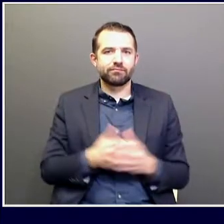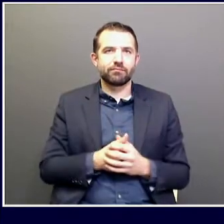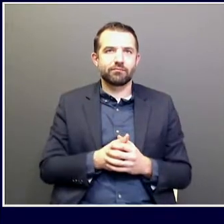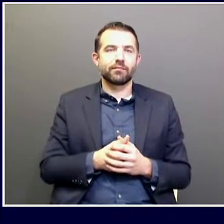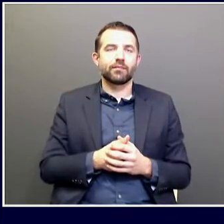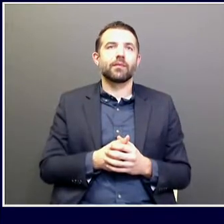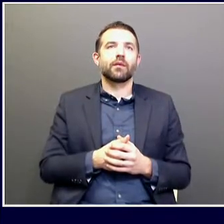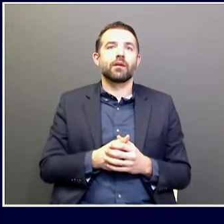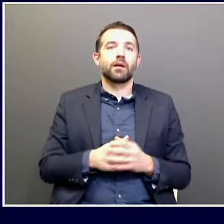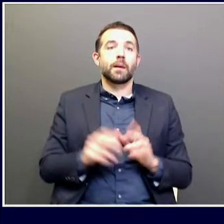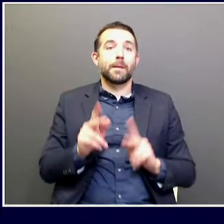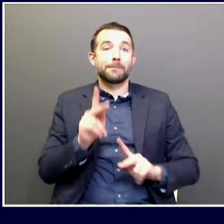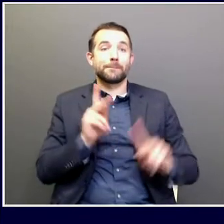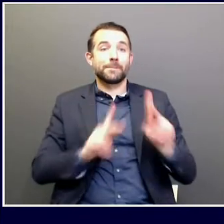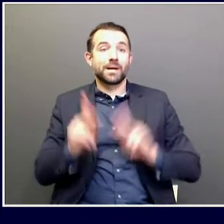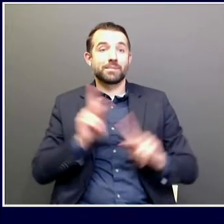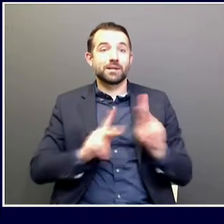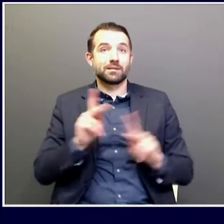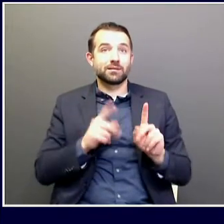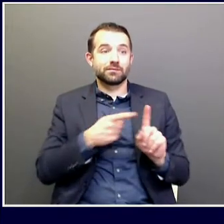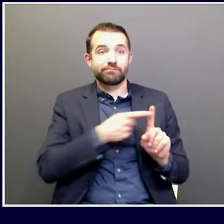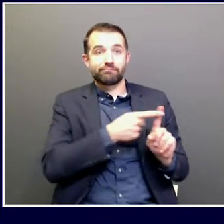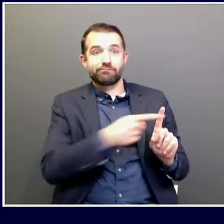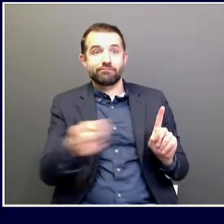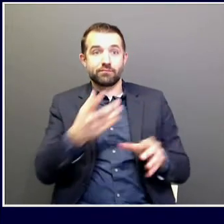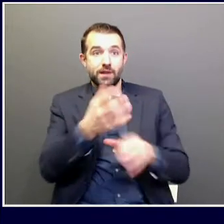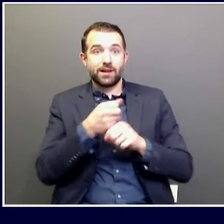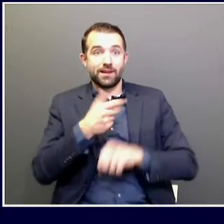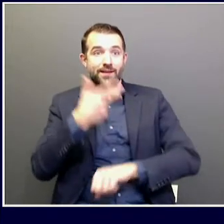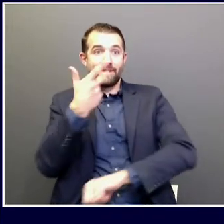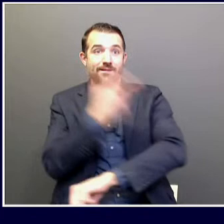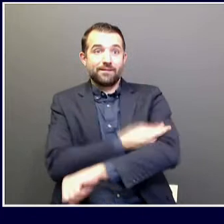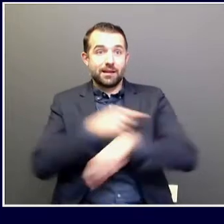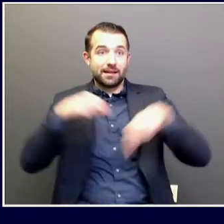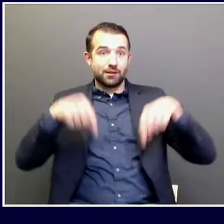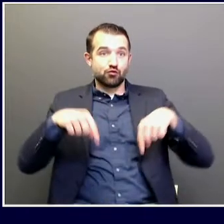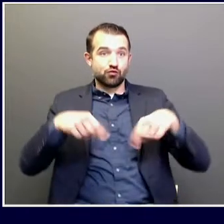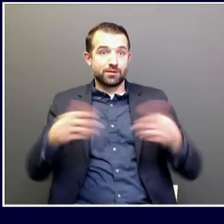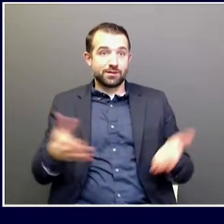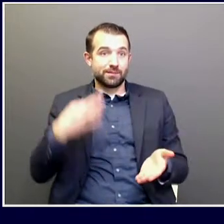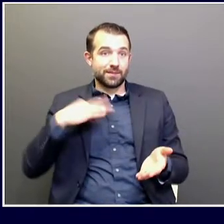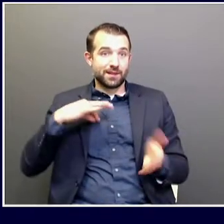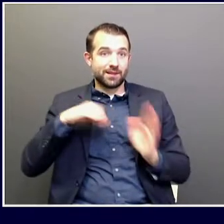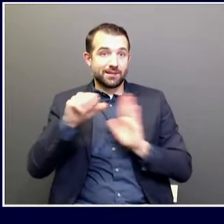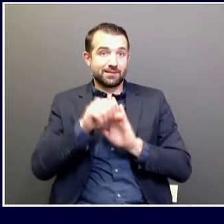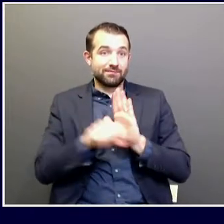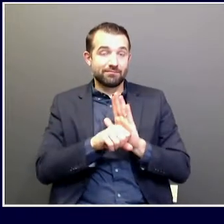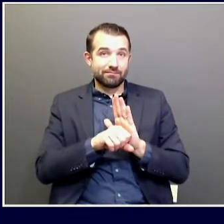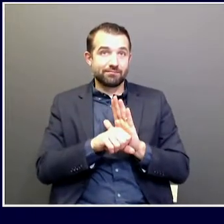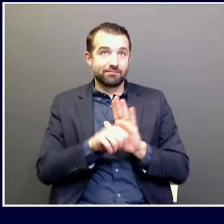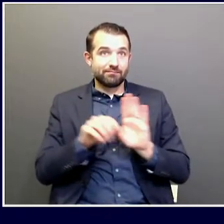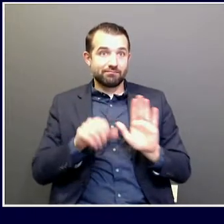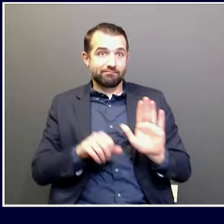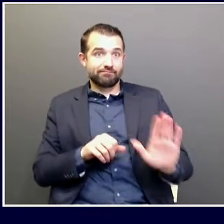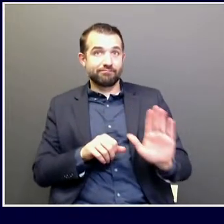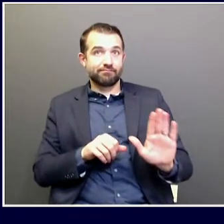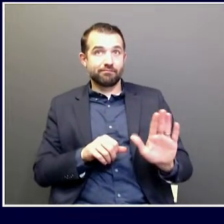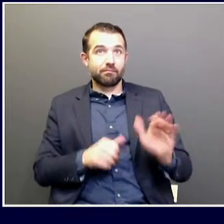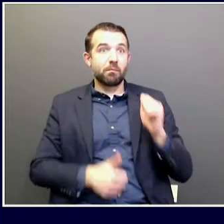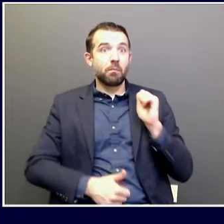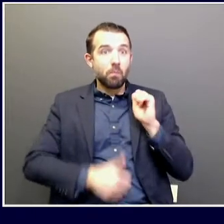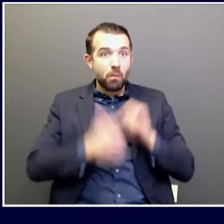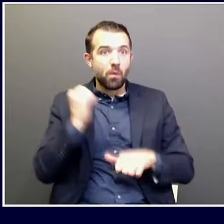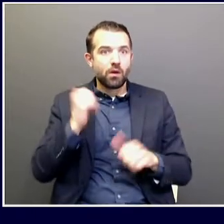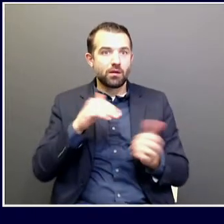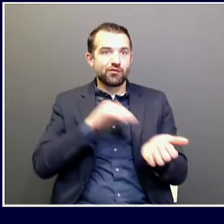vaccine directly from the state of Maine. That includes most healthcare providers, most pharmacies, most teams out